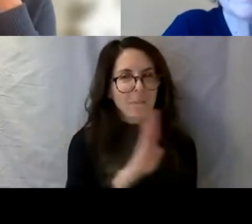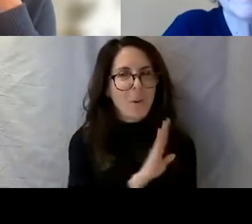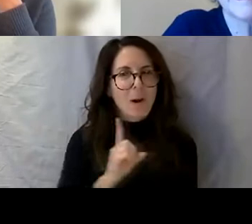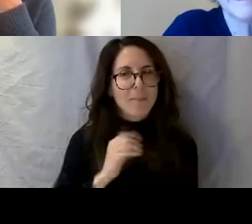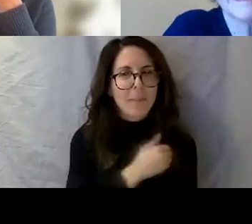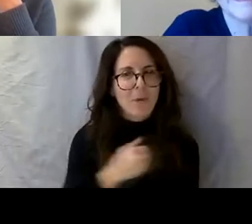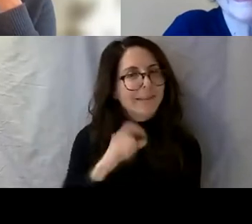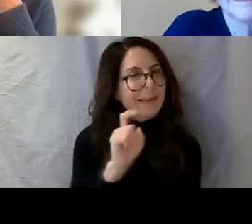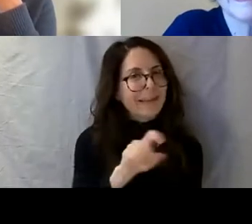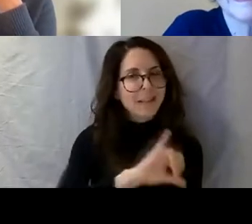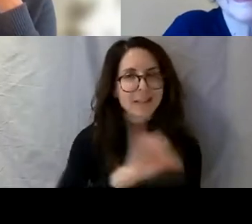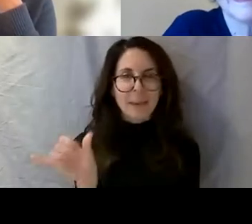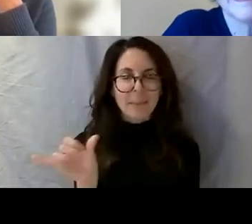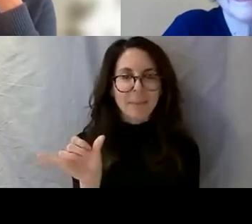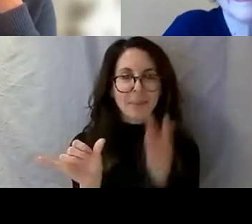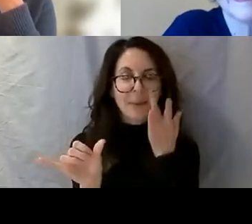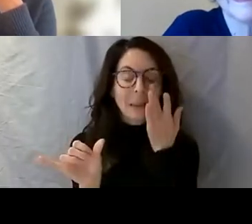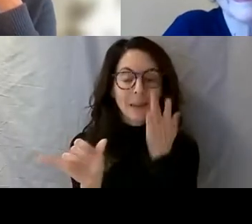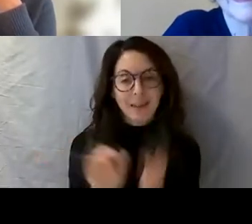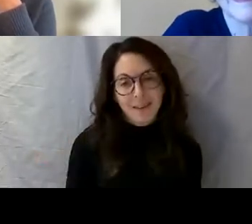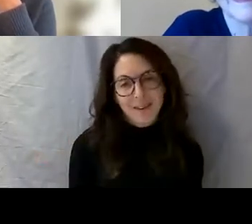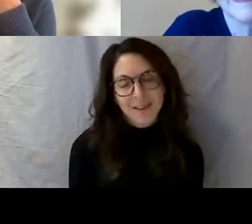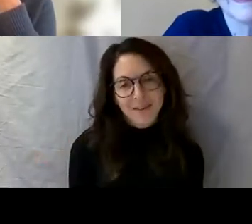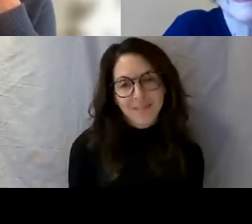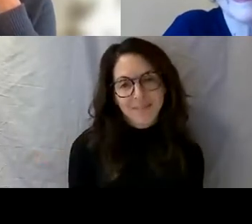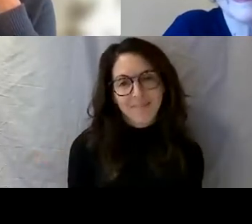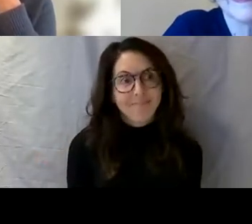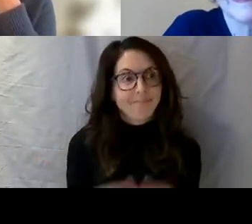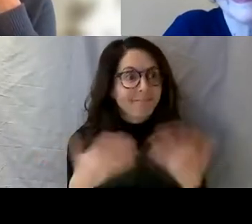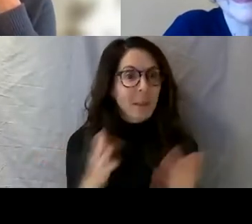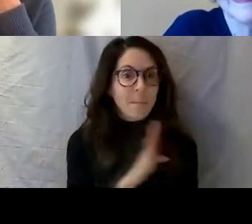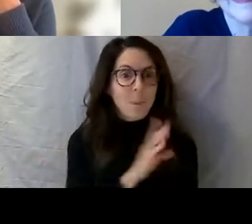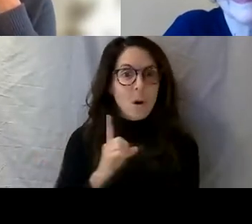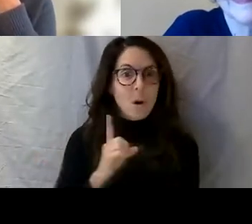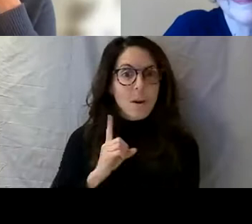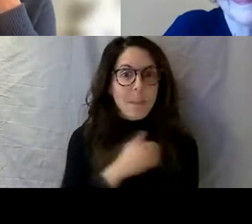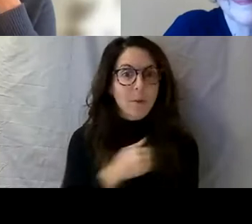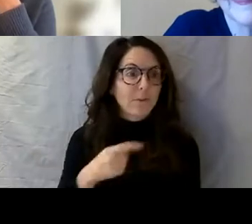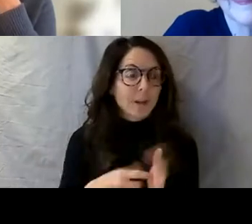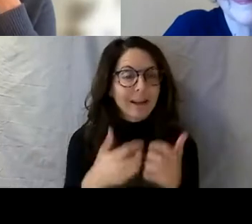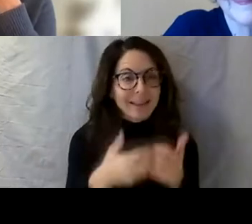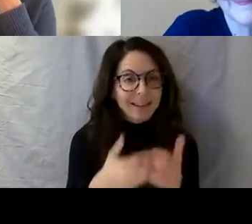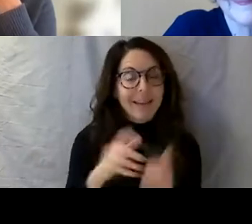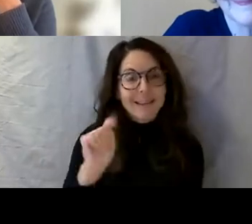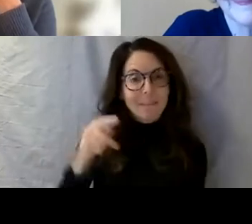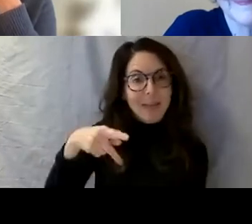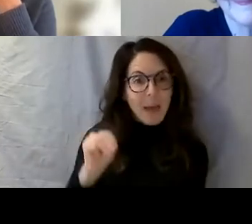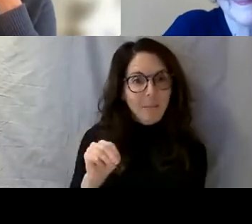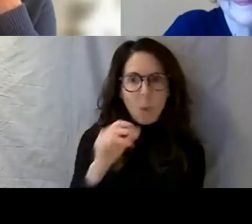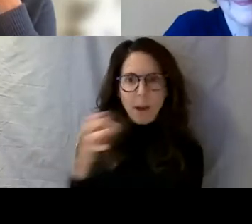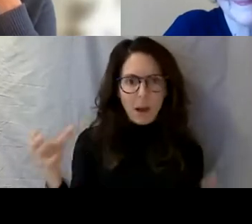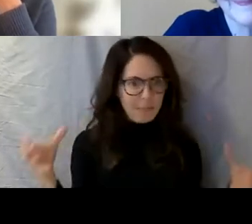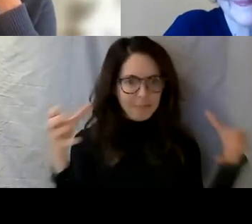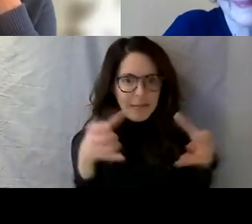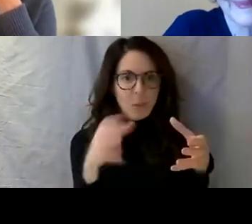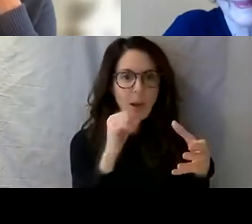Like, why can't the board members from factory and TPM meet from time to time? I'm just throwing it